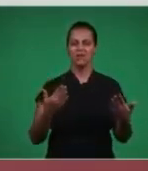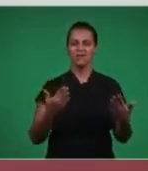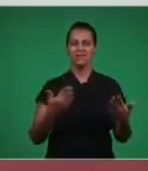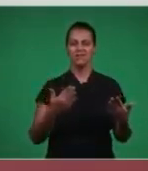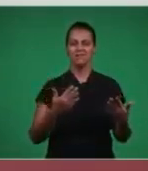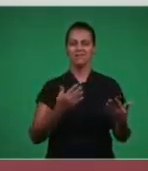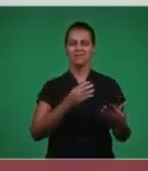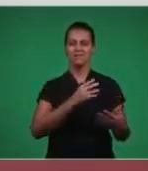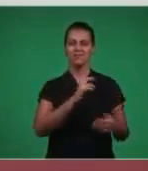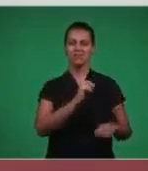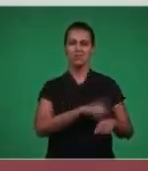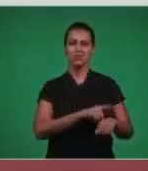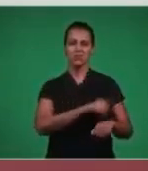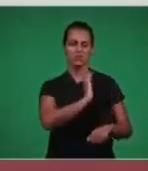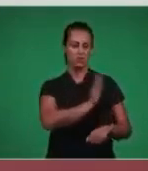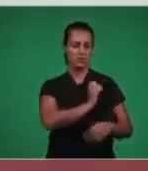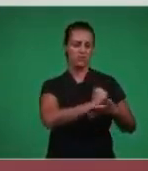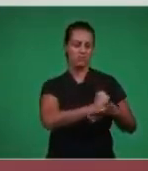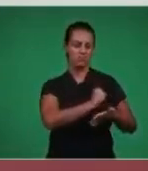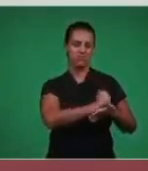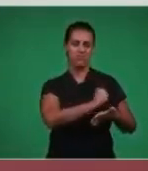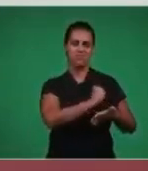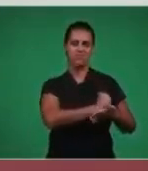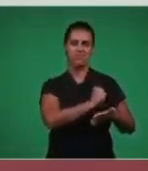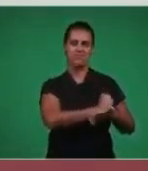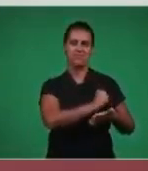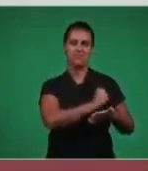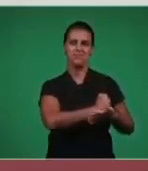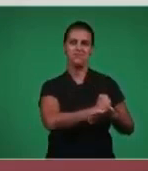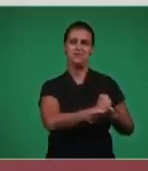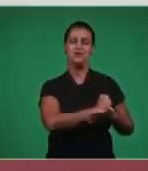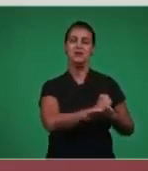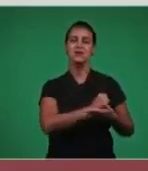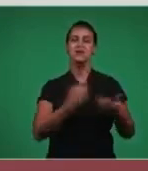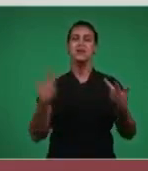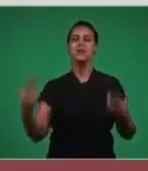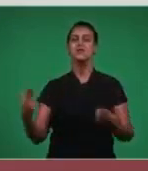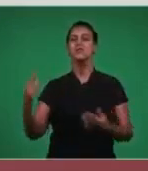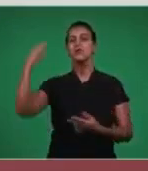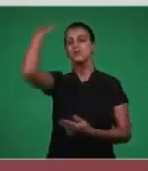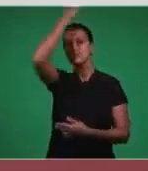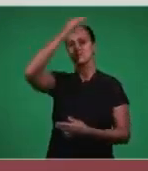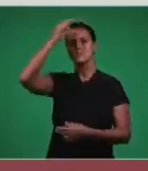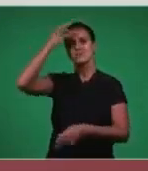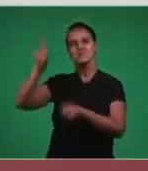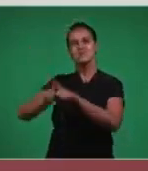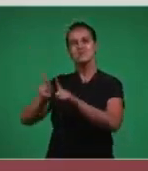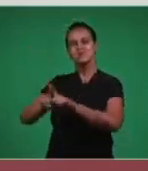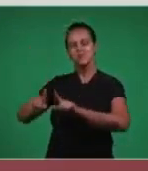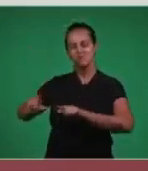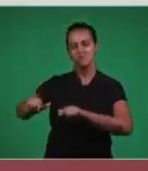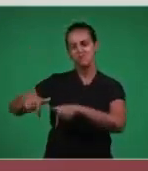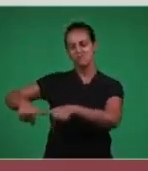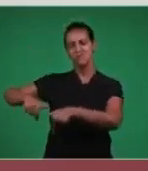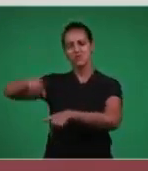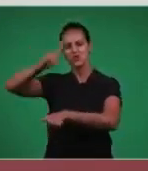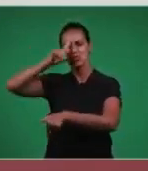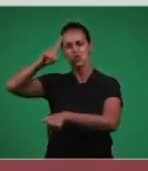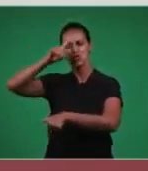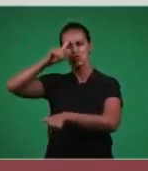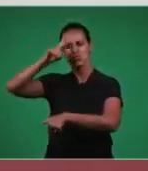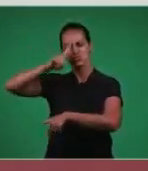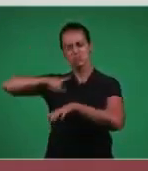that pulsates constantly, the Holy Spirit is also operating in each one of us in a dynamic action